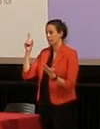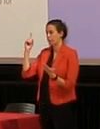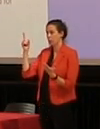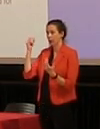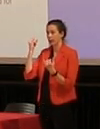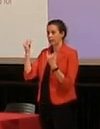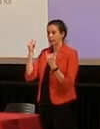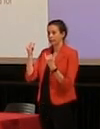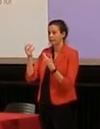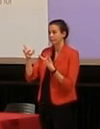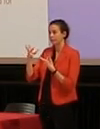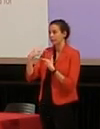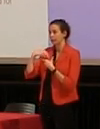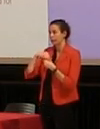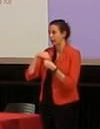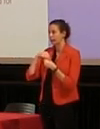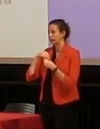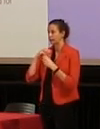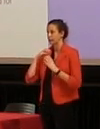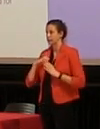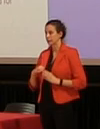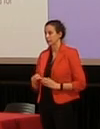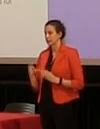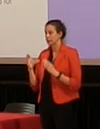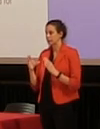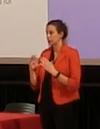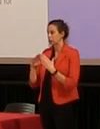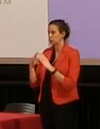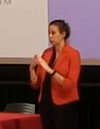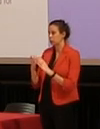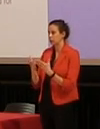Engaging citizen and community scientists. Okay.